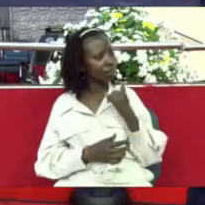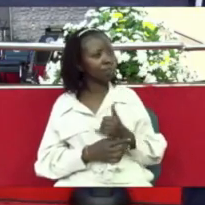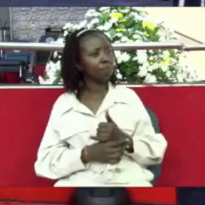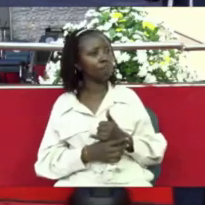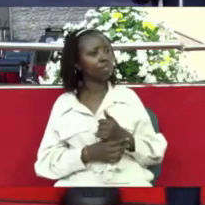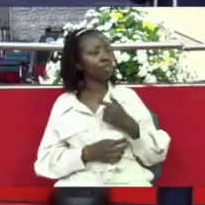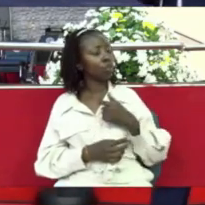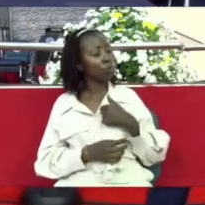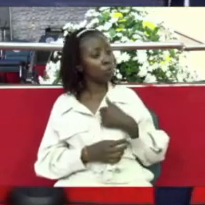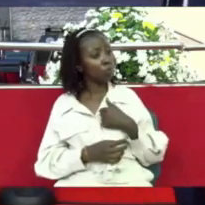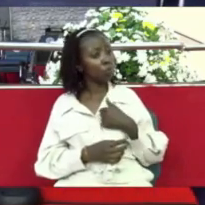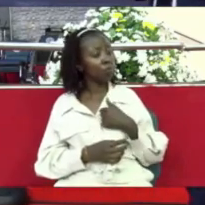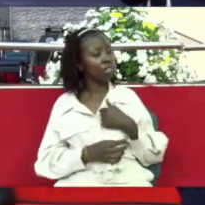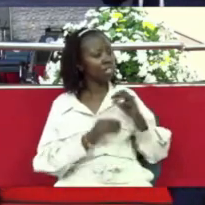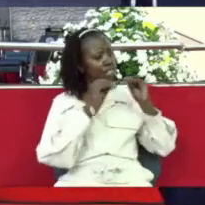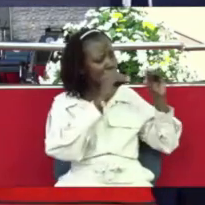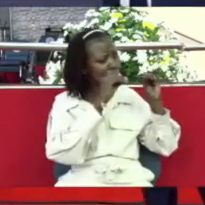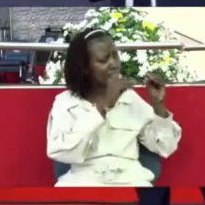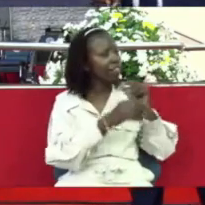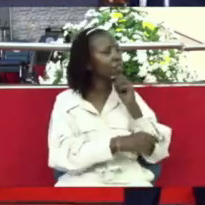So I took the time to teach him.